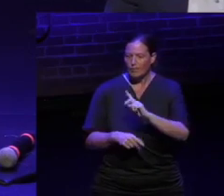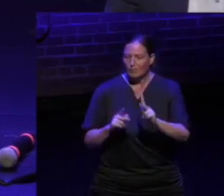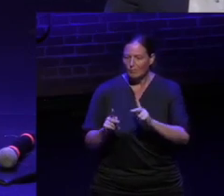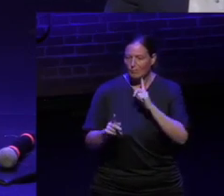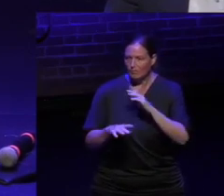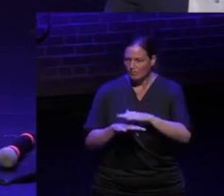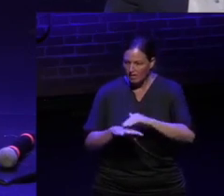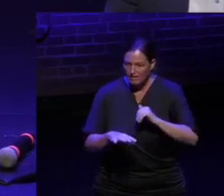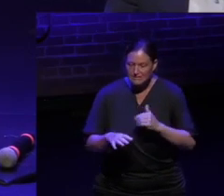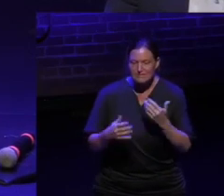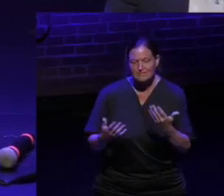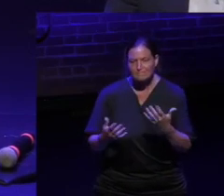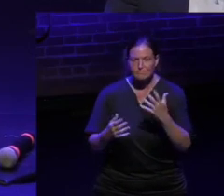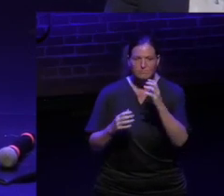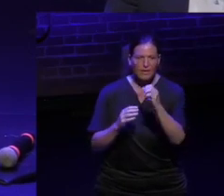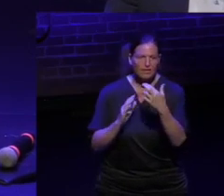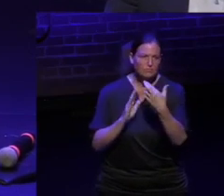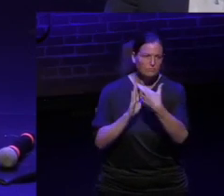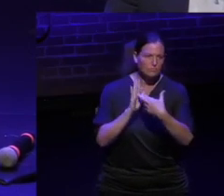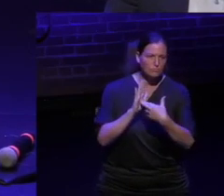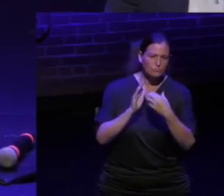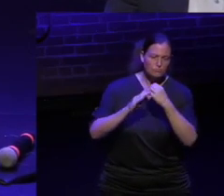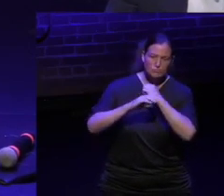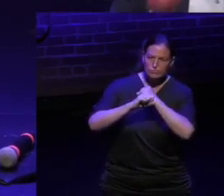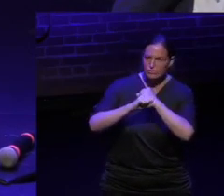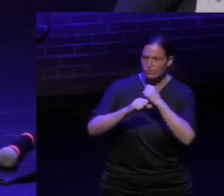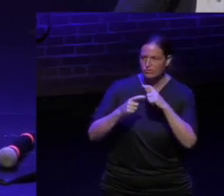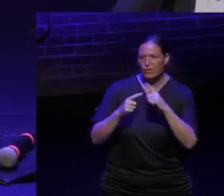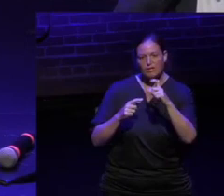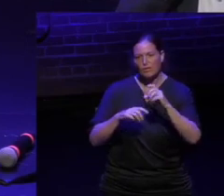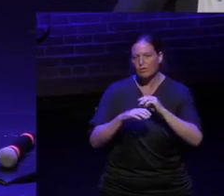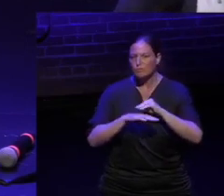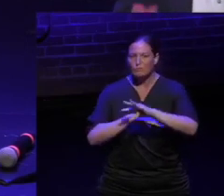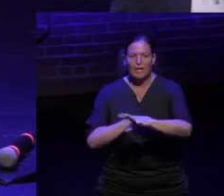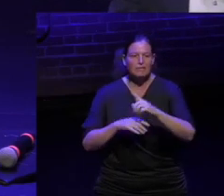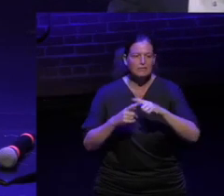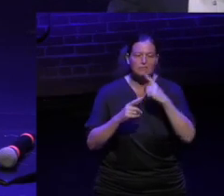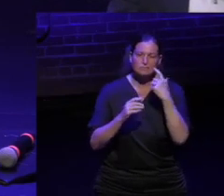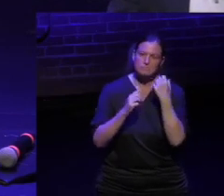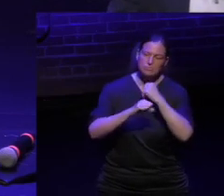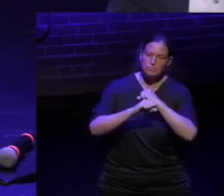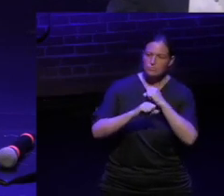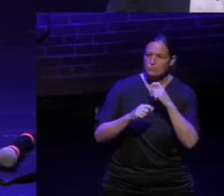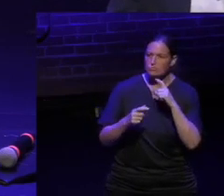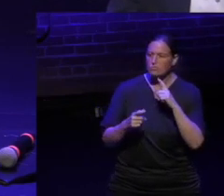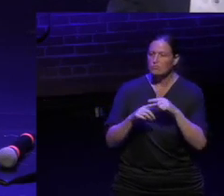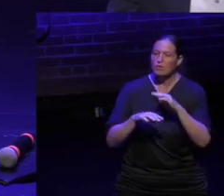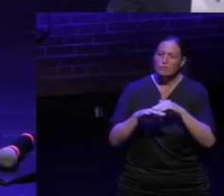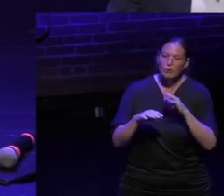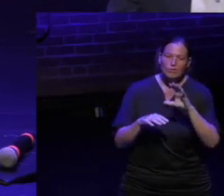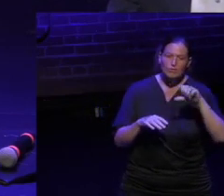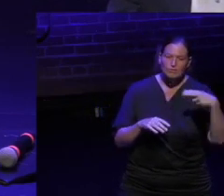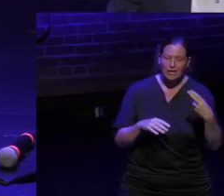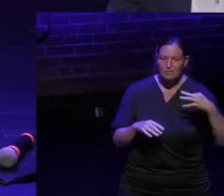for, unfortunately, restrictions on in-person gatherings, which I know had tremendous impacts. But I also called for getting cash